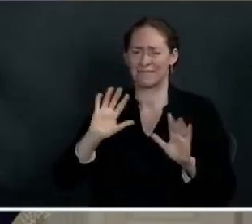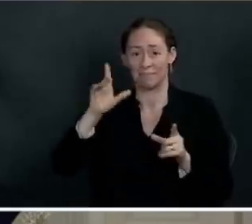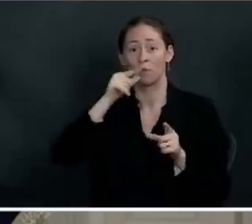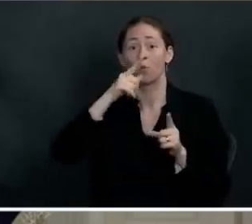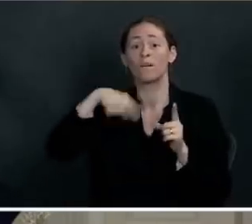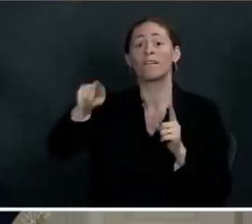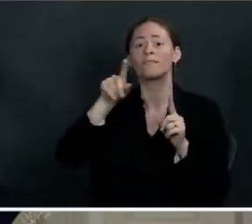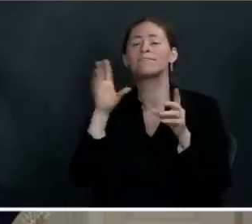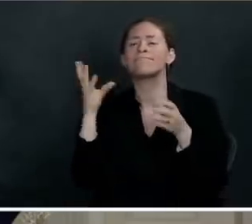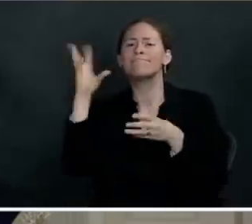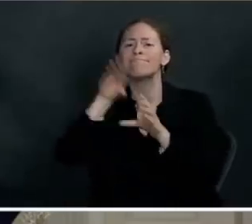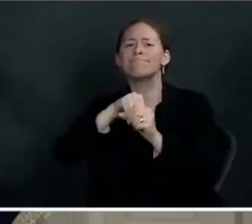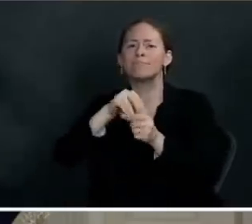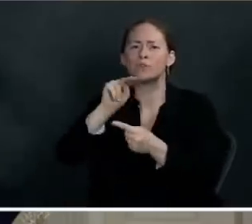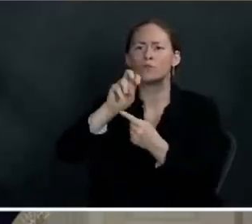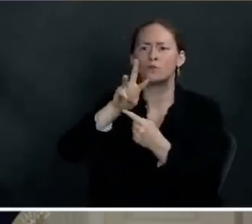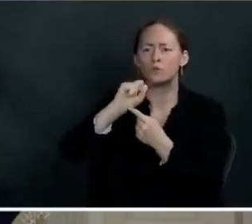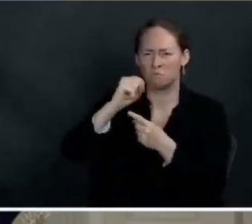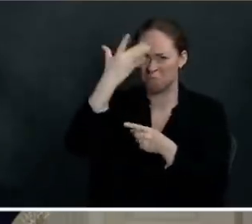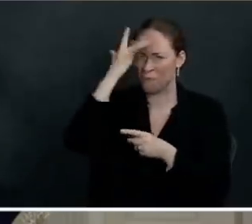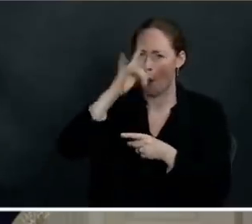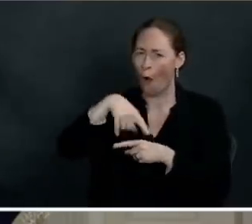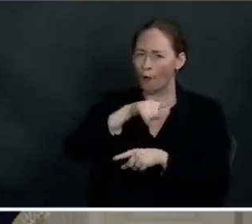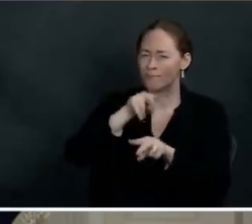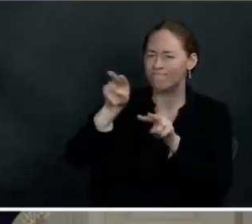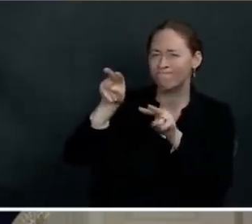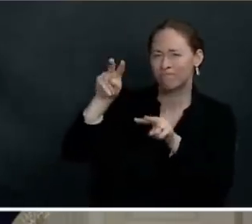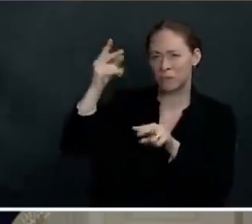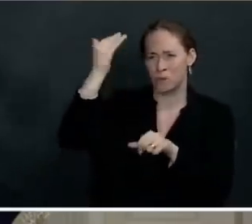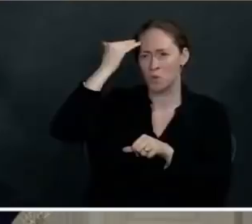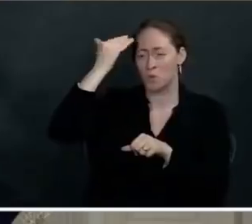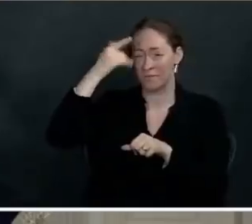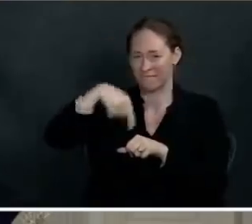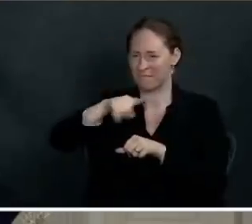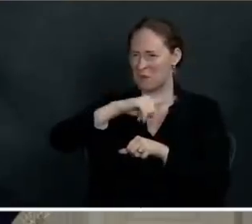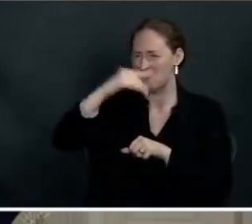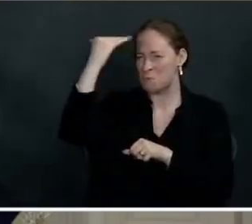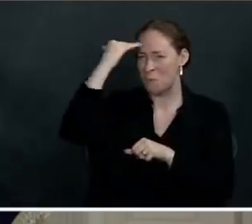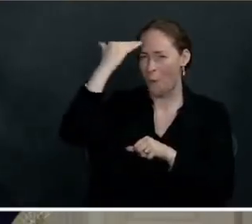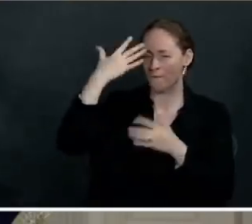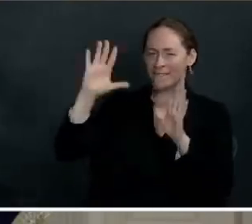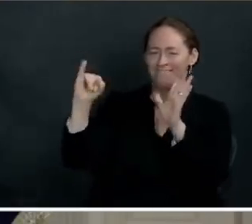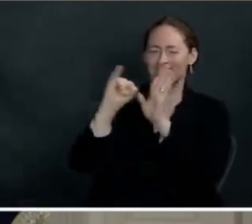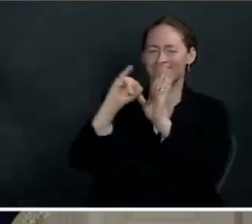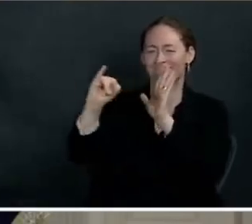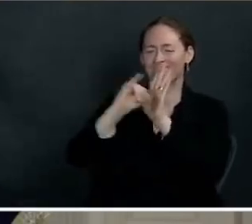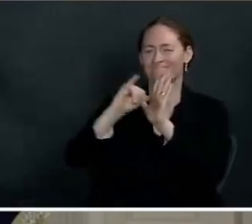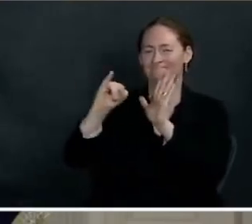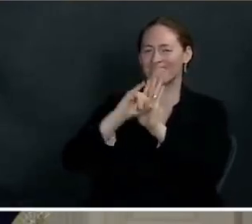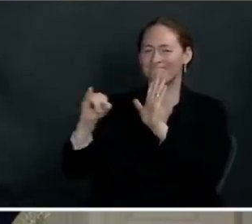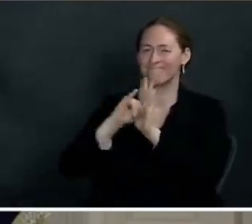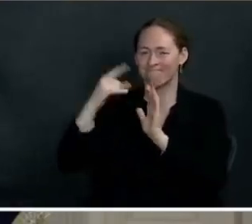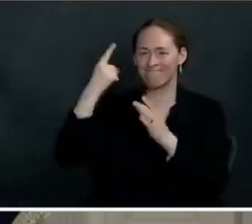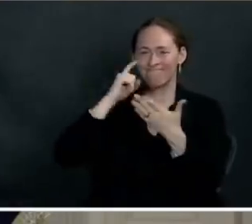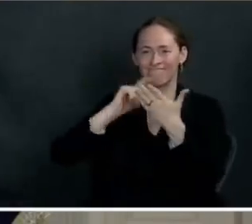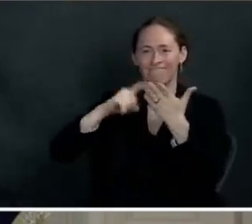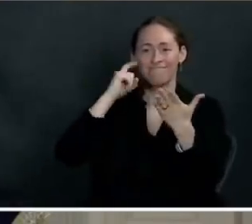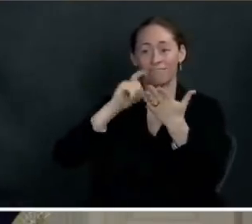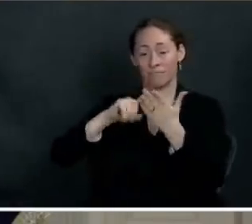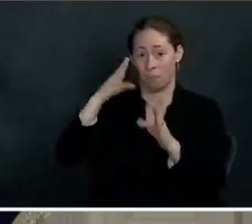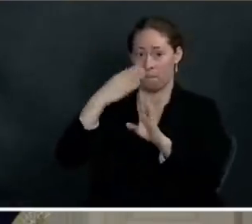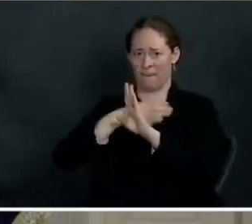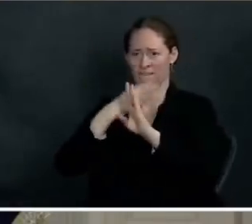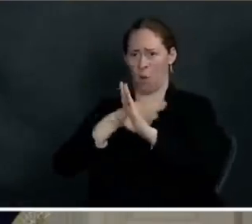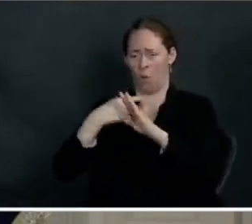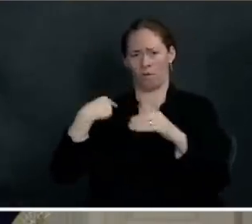stuff down clearly. I think you found the same thing. Even before I took office, I announced a new